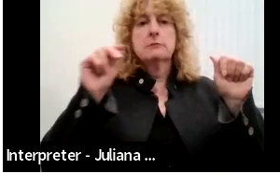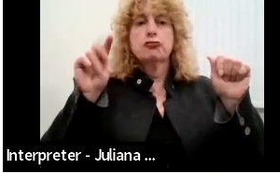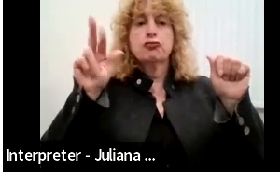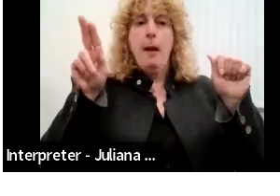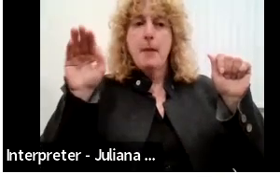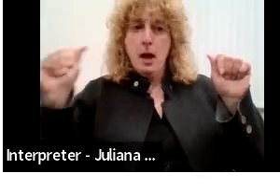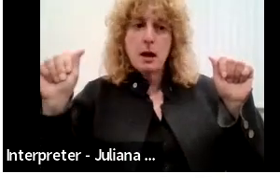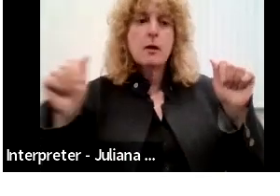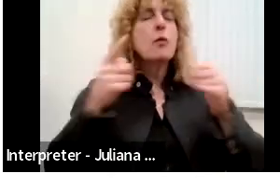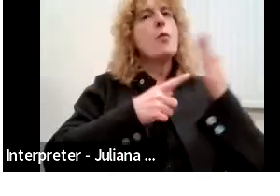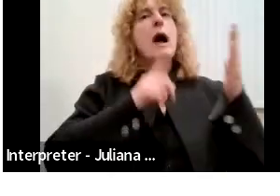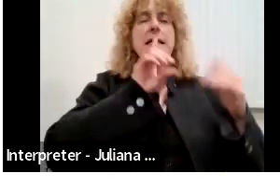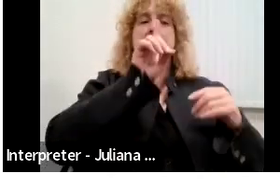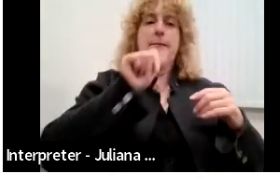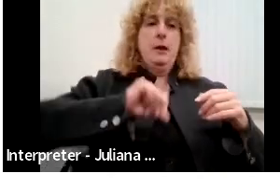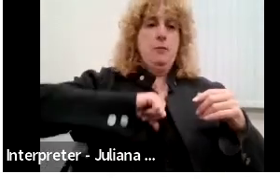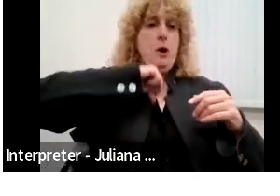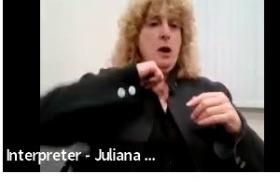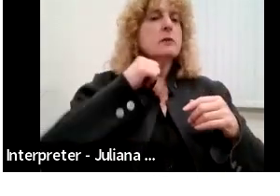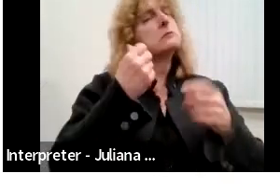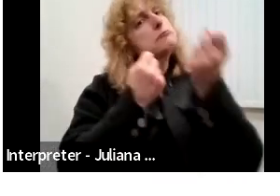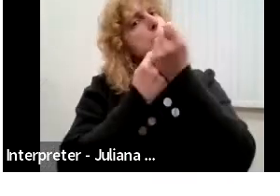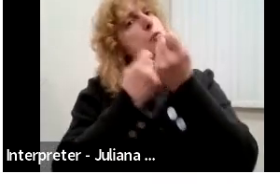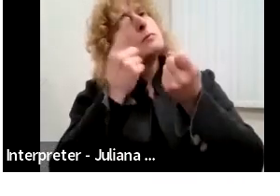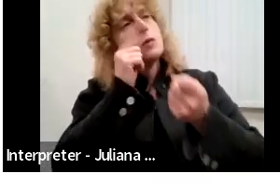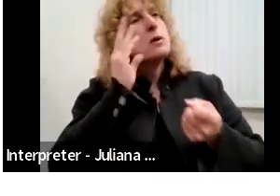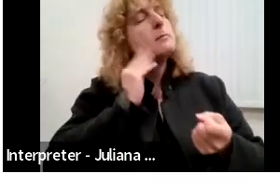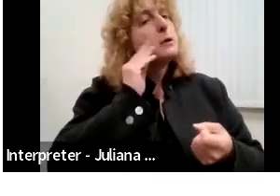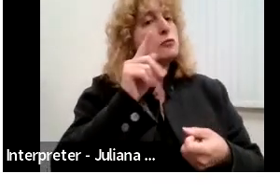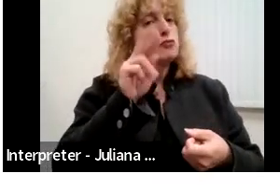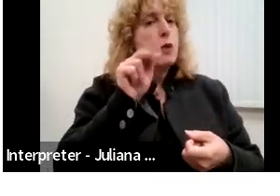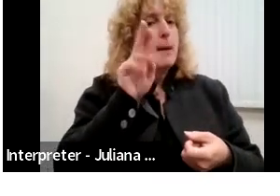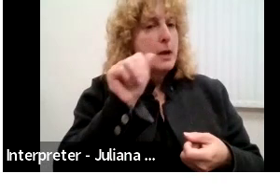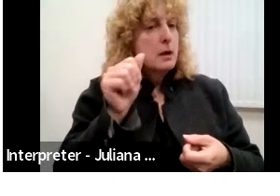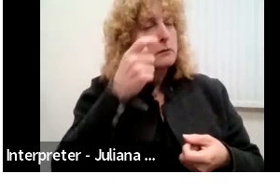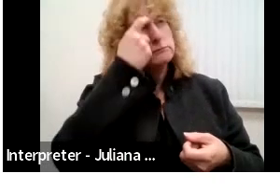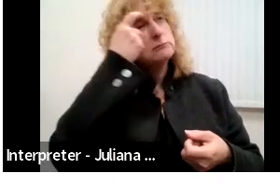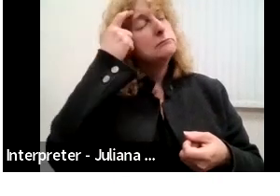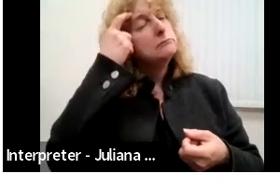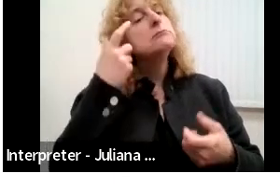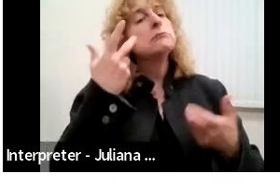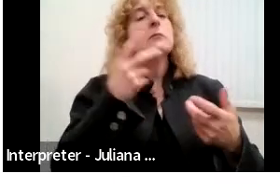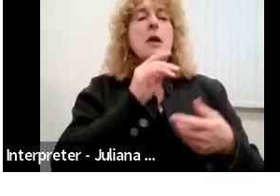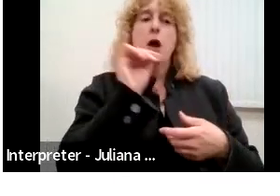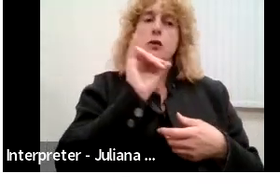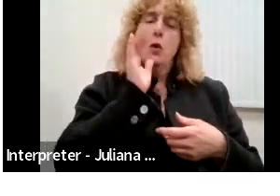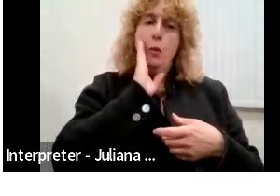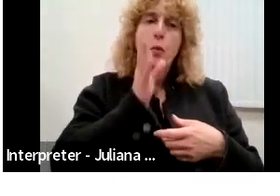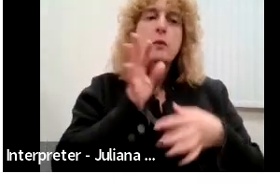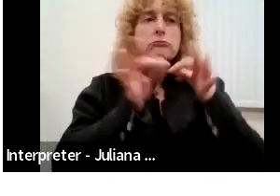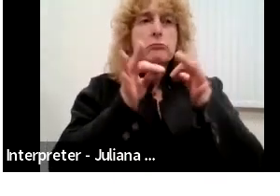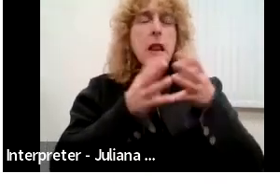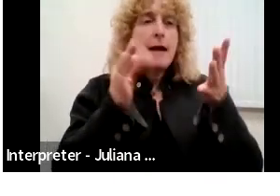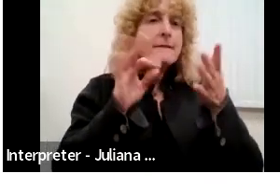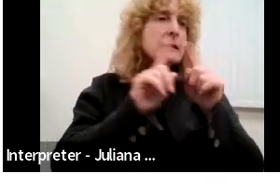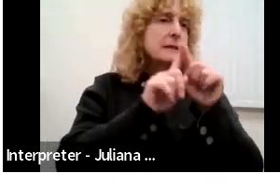pride, supporting someone who has experienced trauma, and then we'll also go over a lot of assistive technology for trauma. So